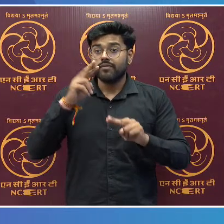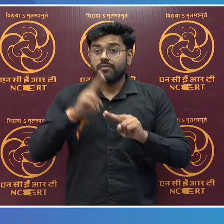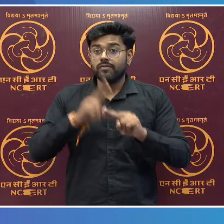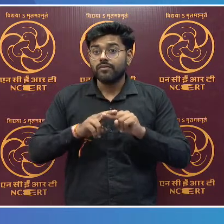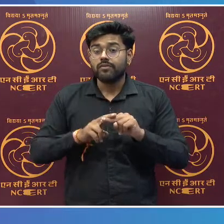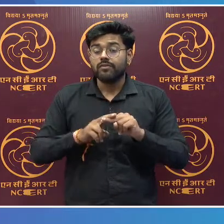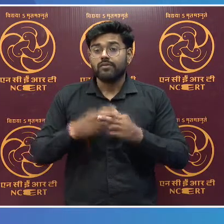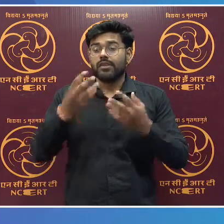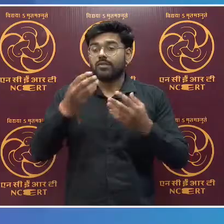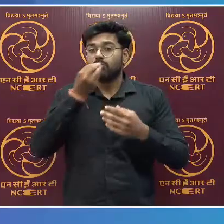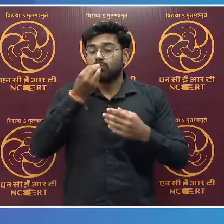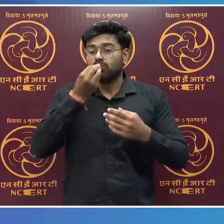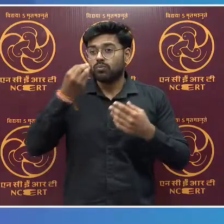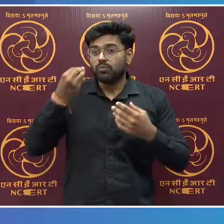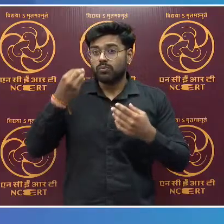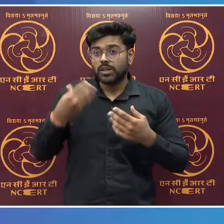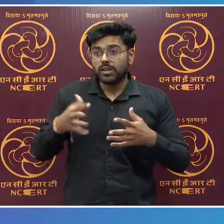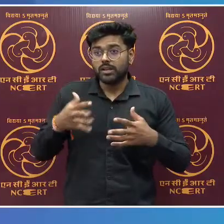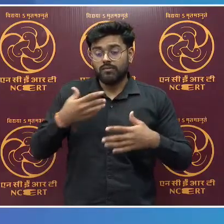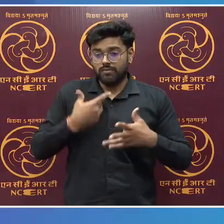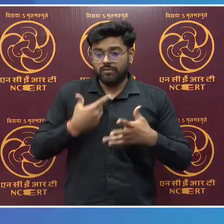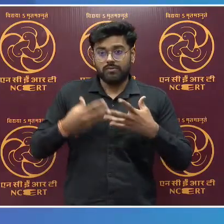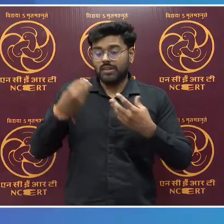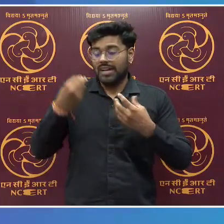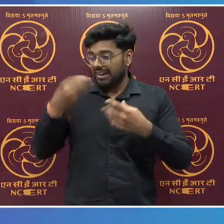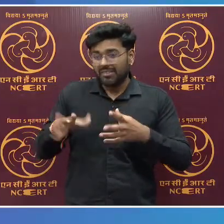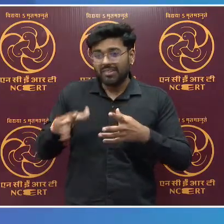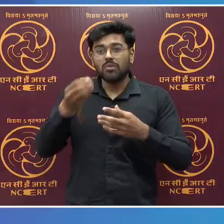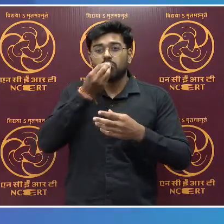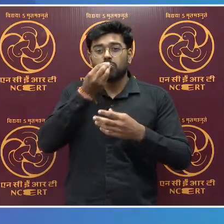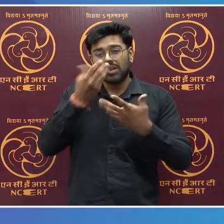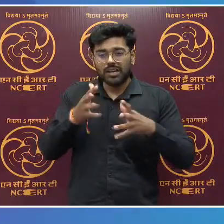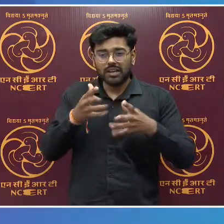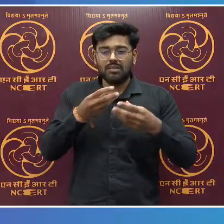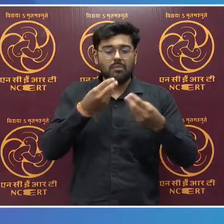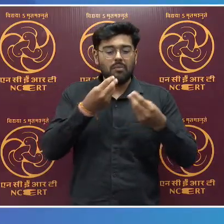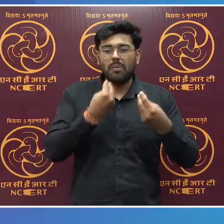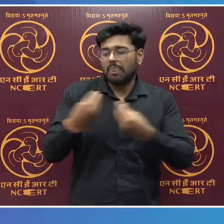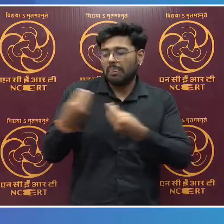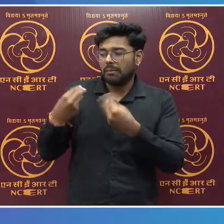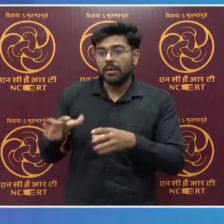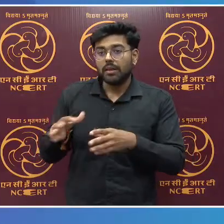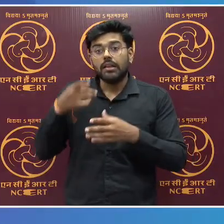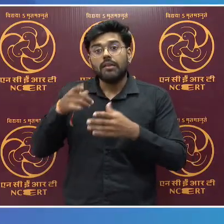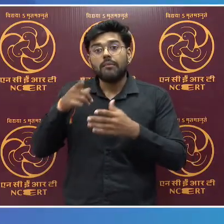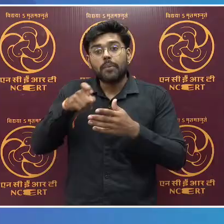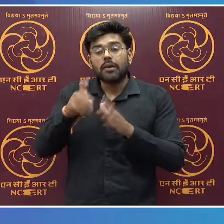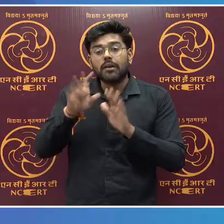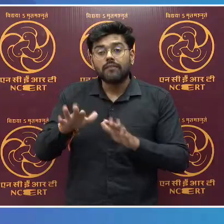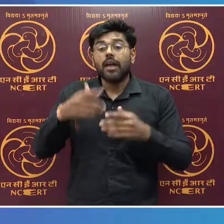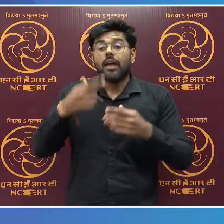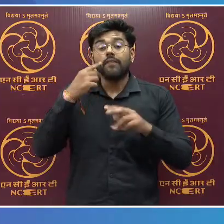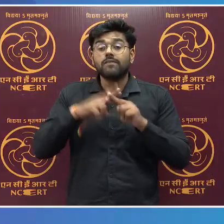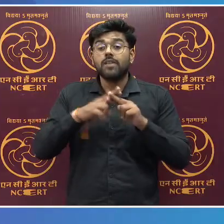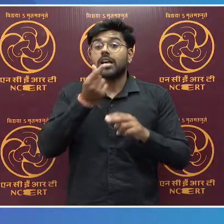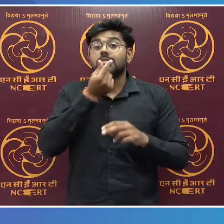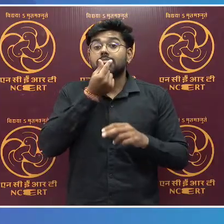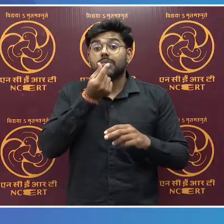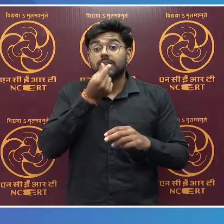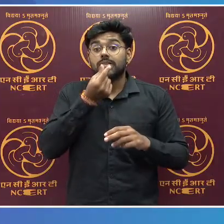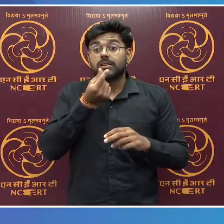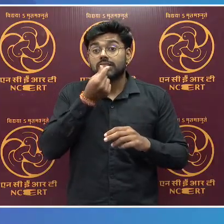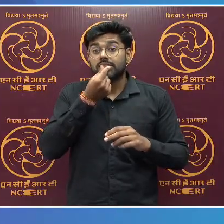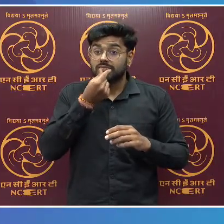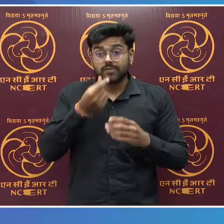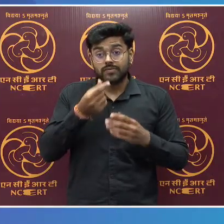the waste that we are producing, microorganisms are there. Even for making medicines, right?